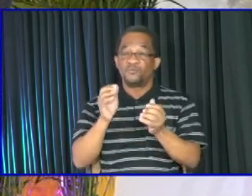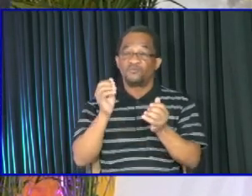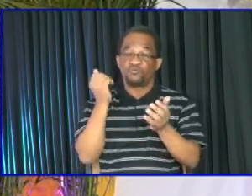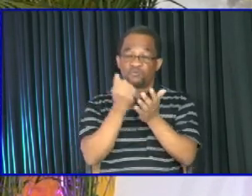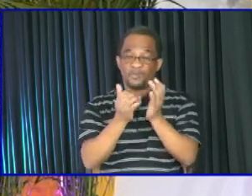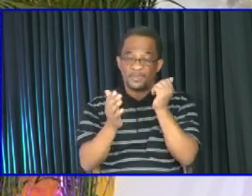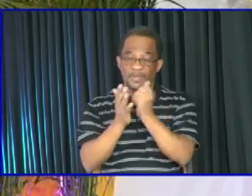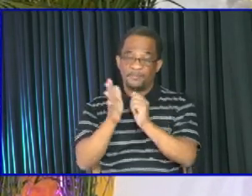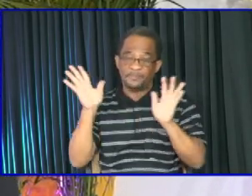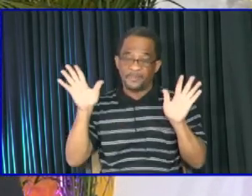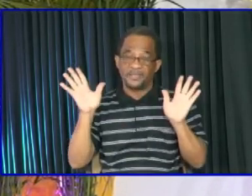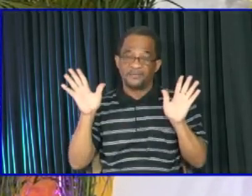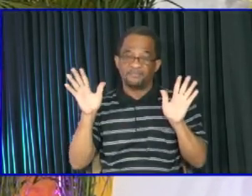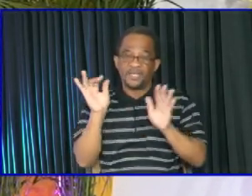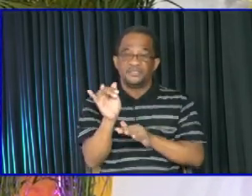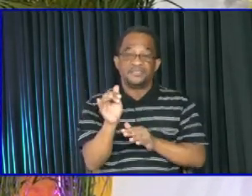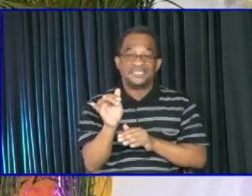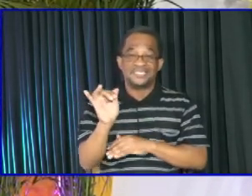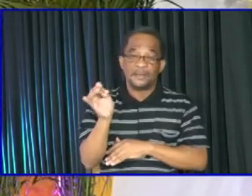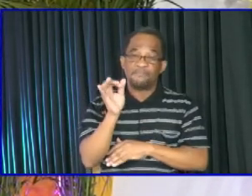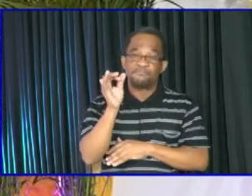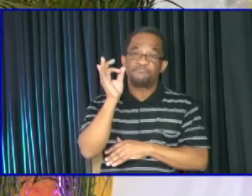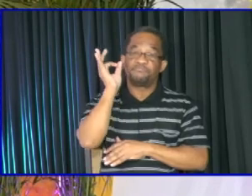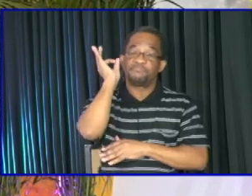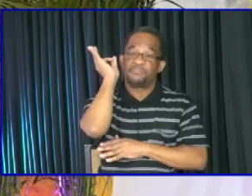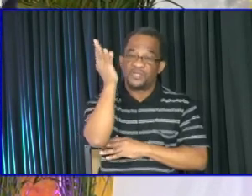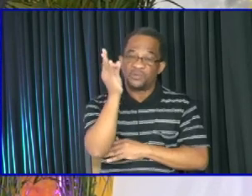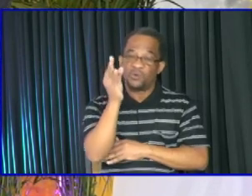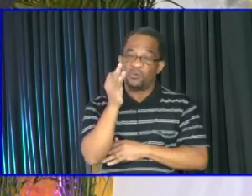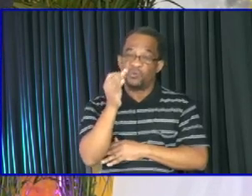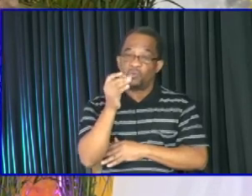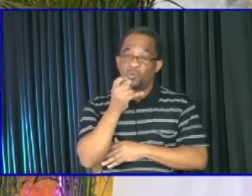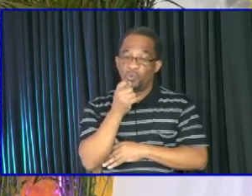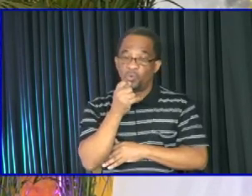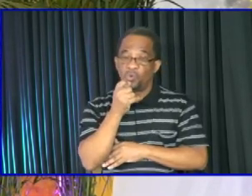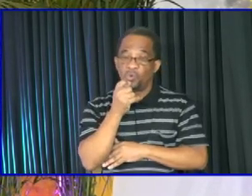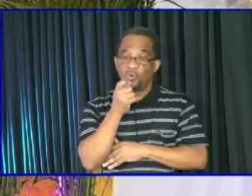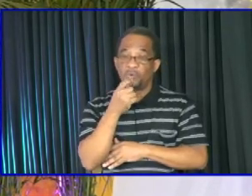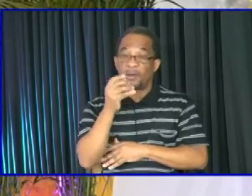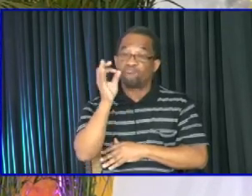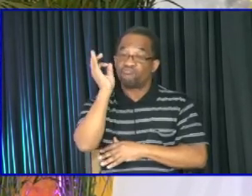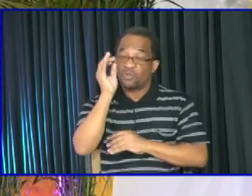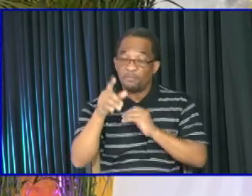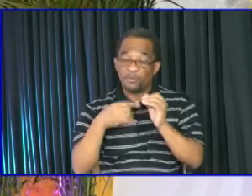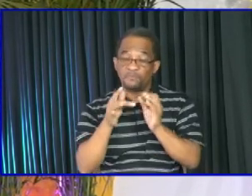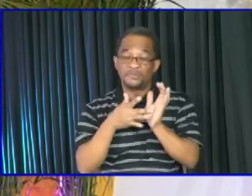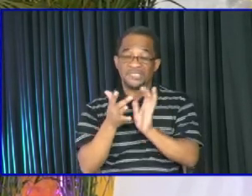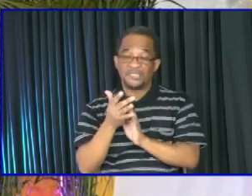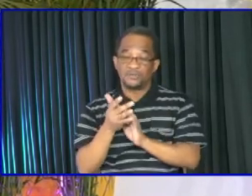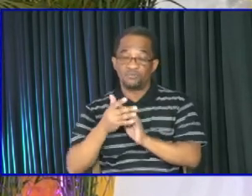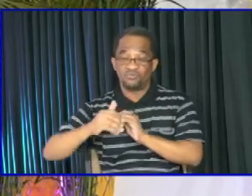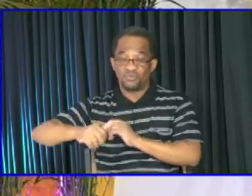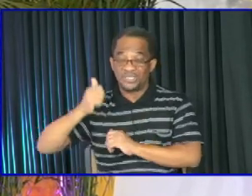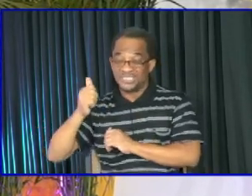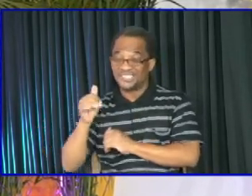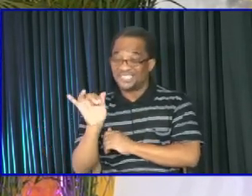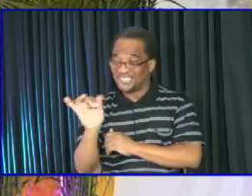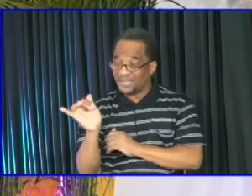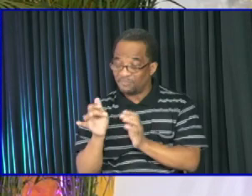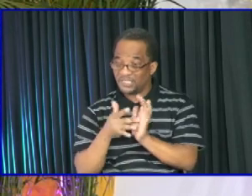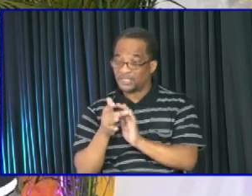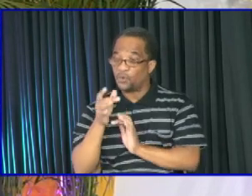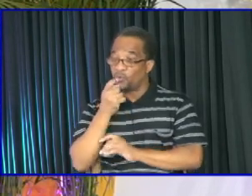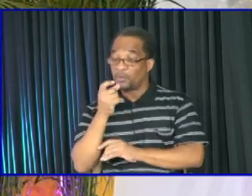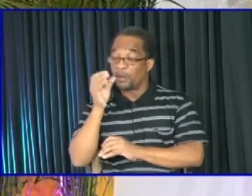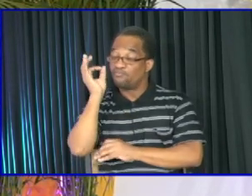in high offices that rejected him. It was church leaders in high offices that condemned